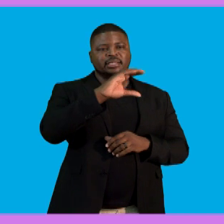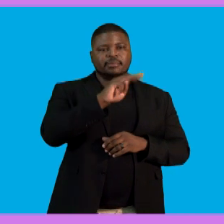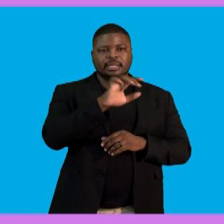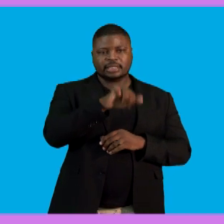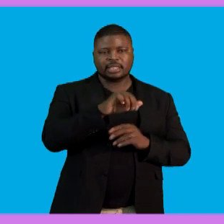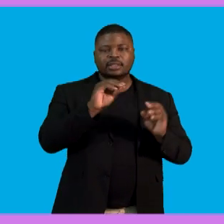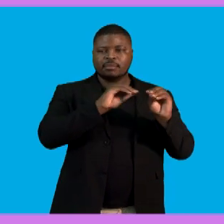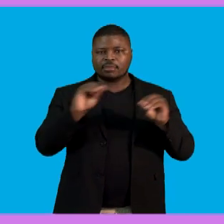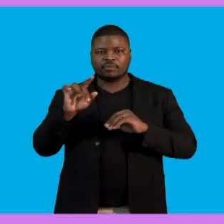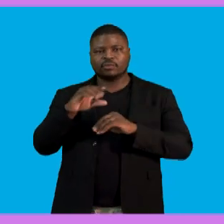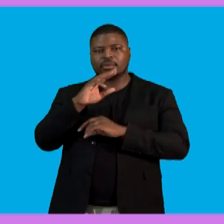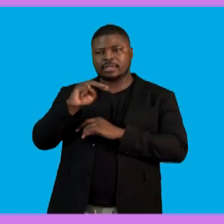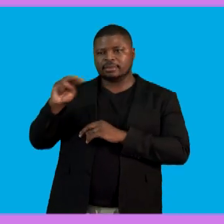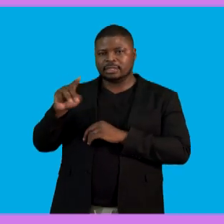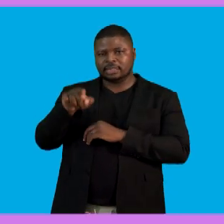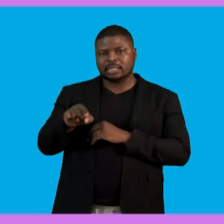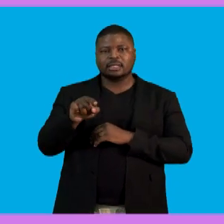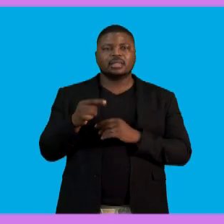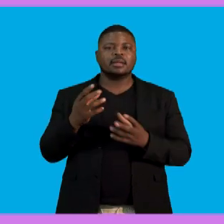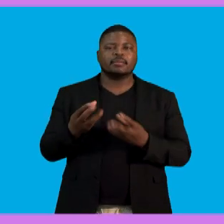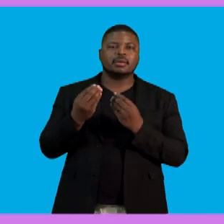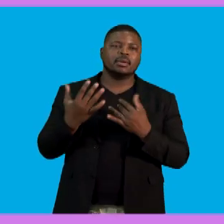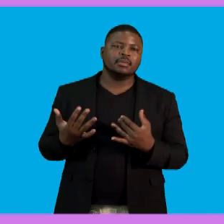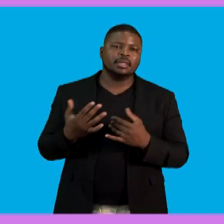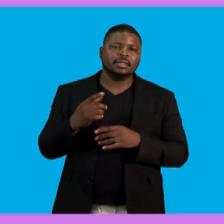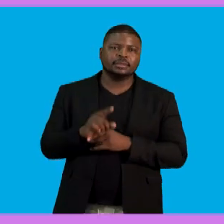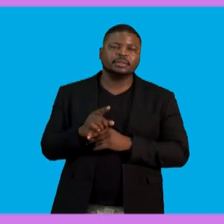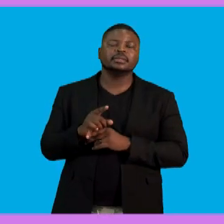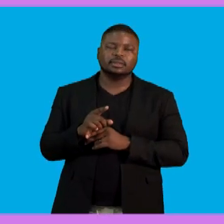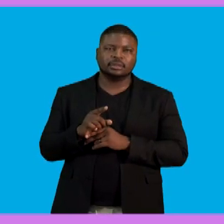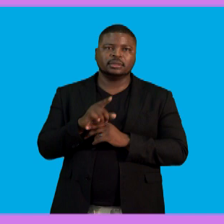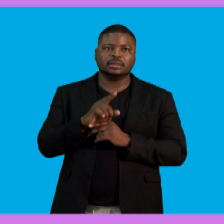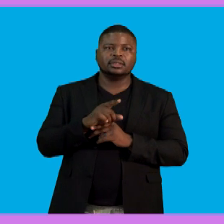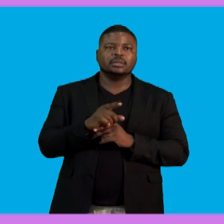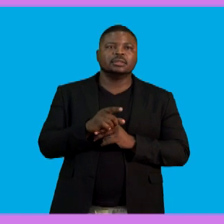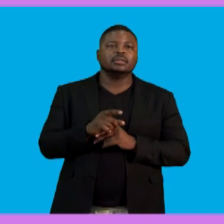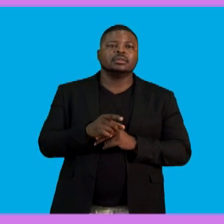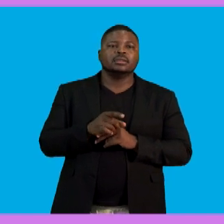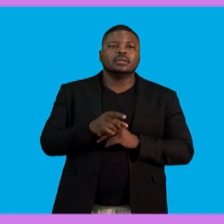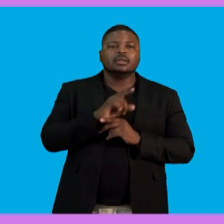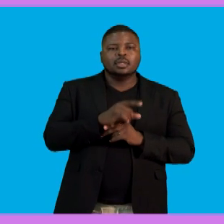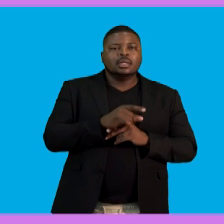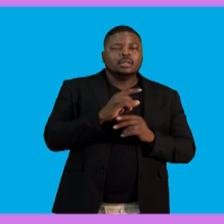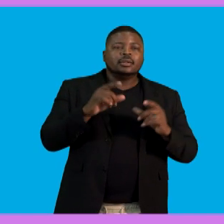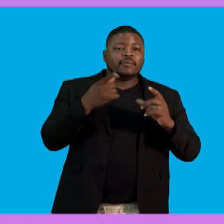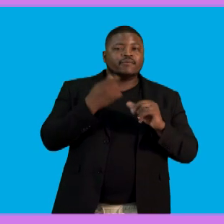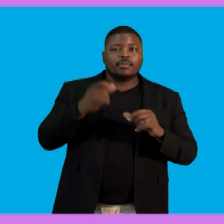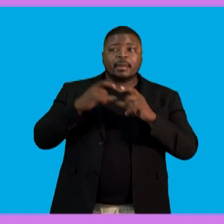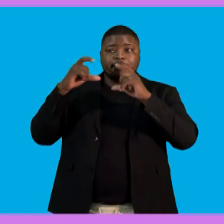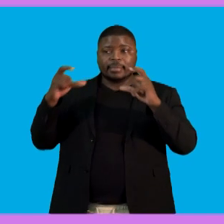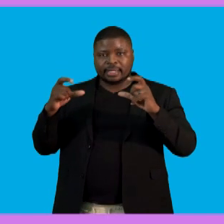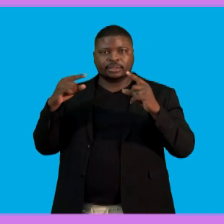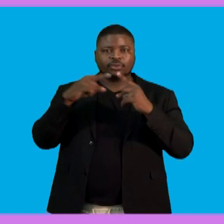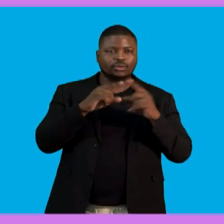5 centimeters to millimeters, centimeter to millimeter, it's a big unit to a small unit. Then what do we do when we move from a big